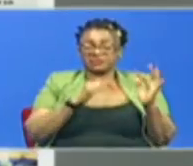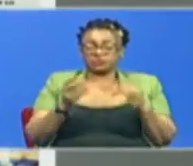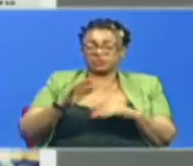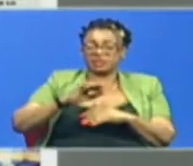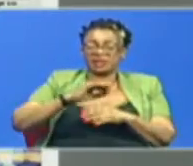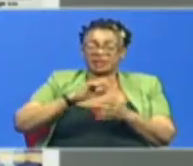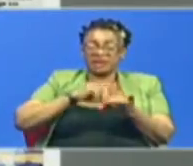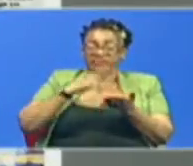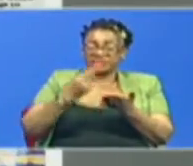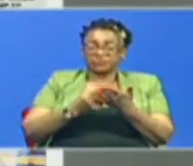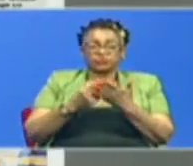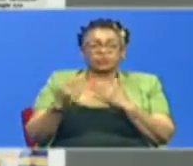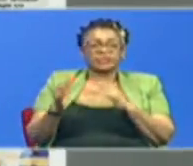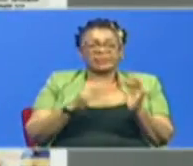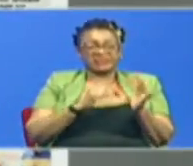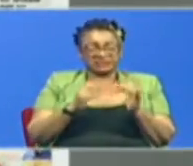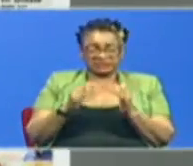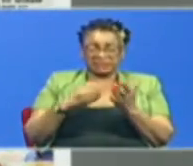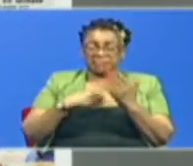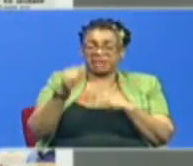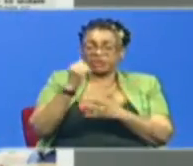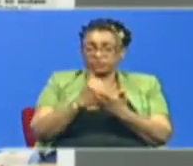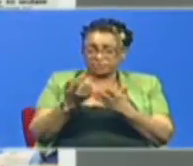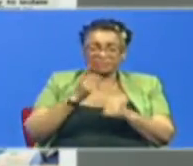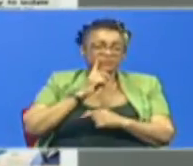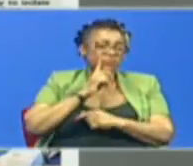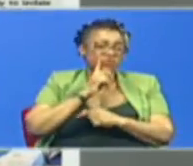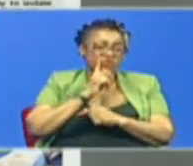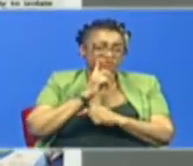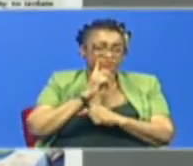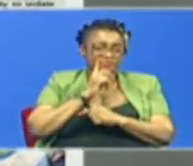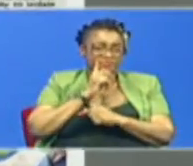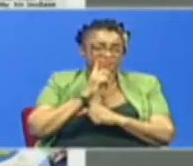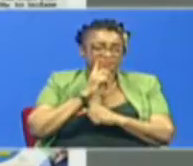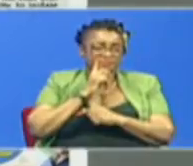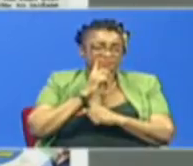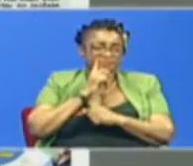formula. Don't miss your copy of the Daily Nation tomorrow.